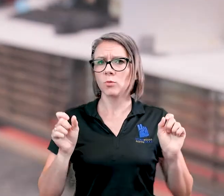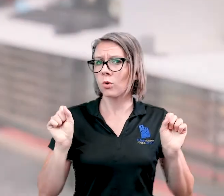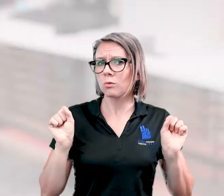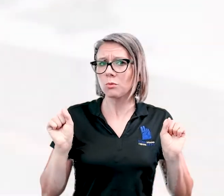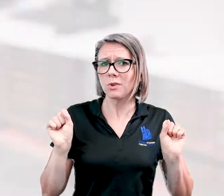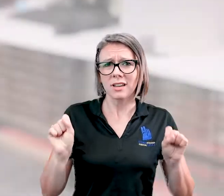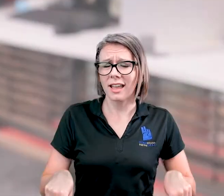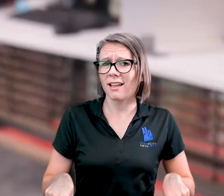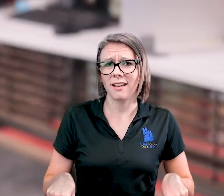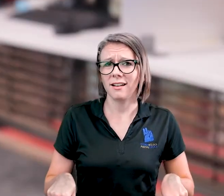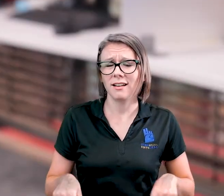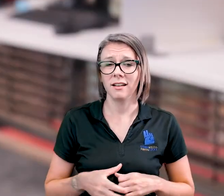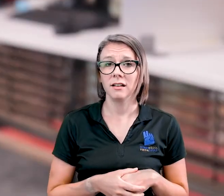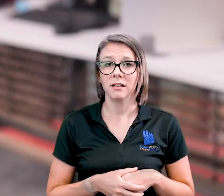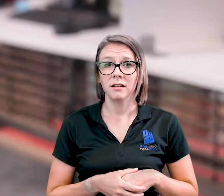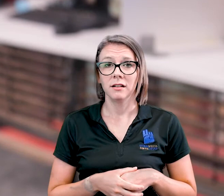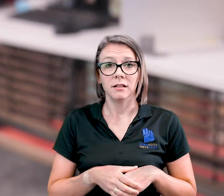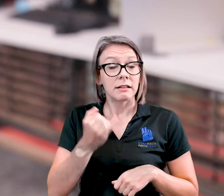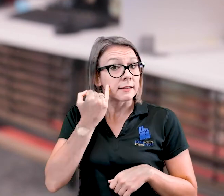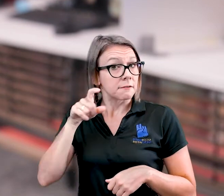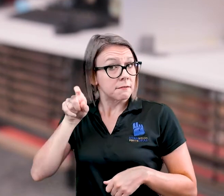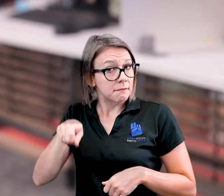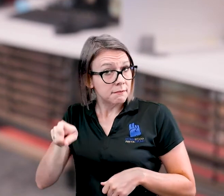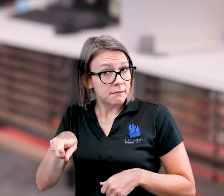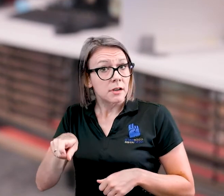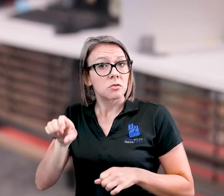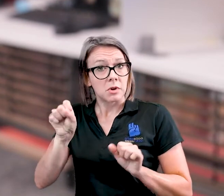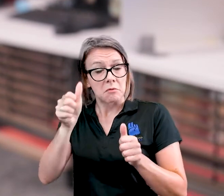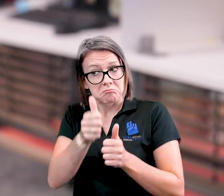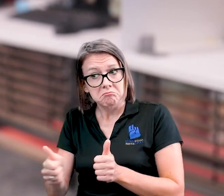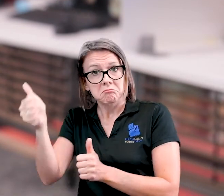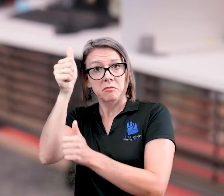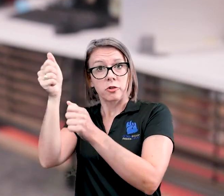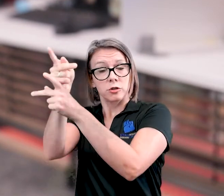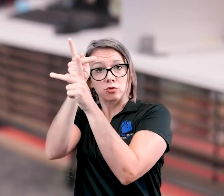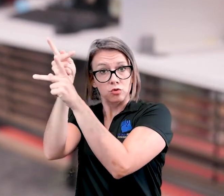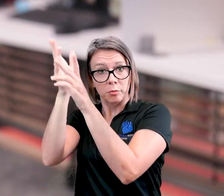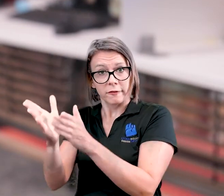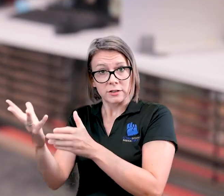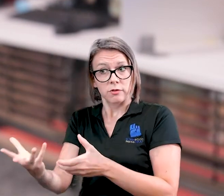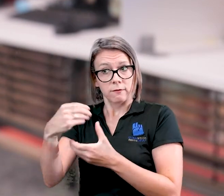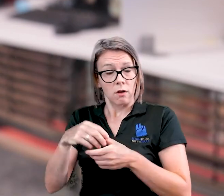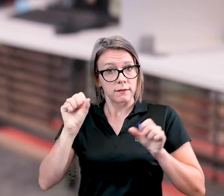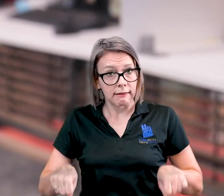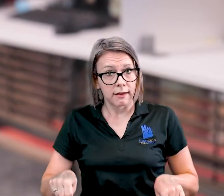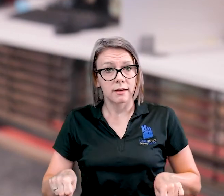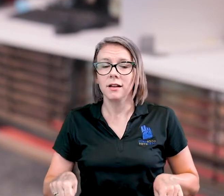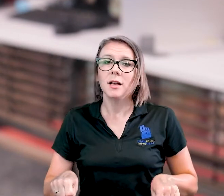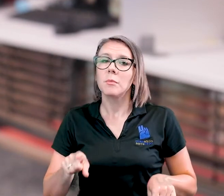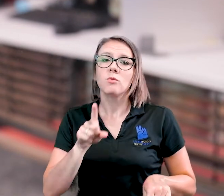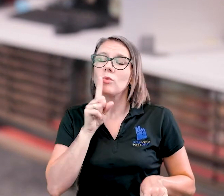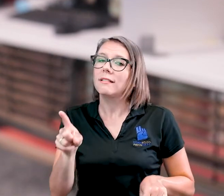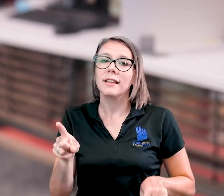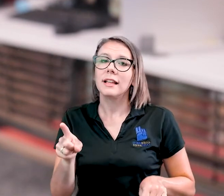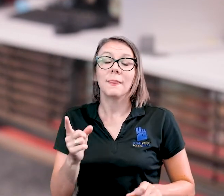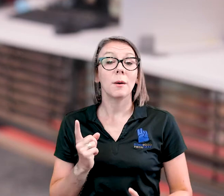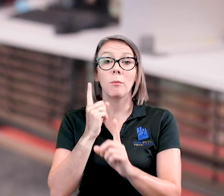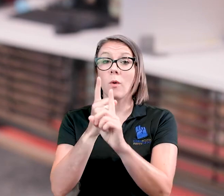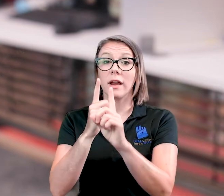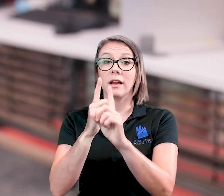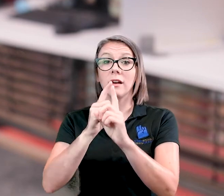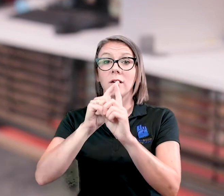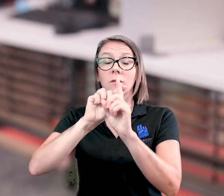what we need to do. There's always an opportunity to go to supervisors, but I think overall the big picture